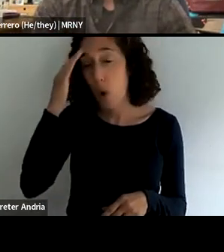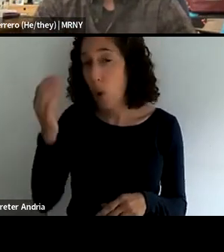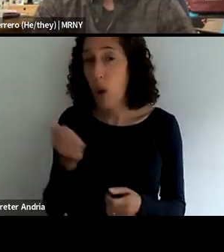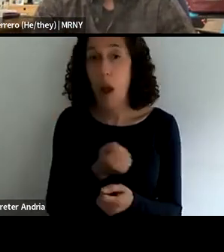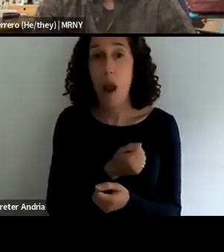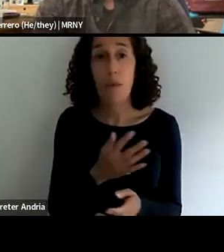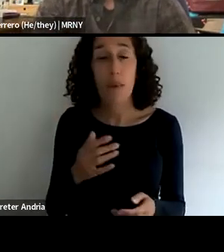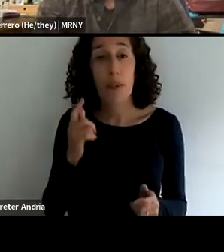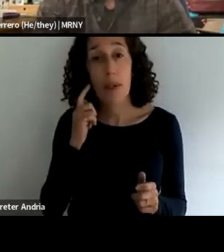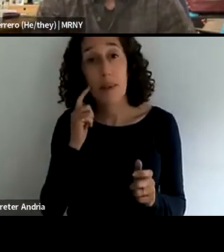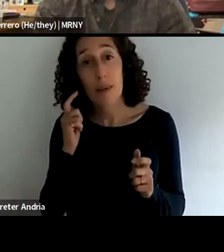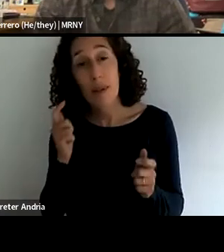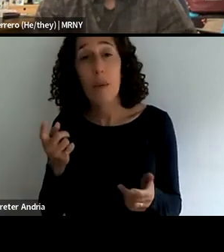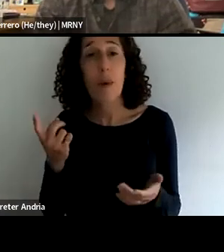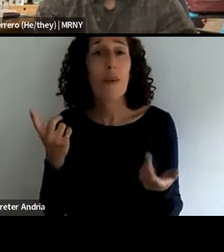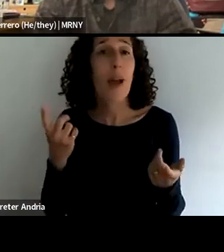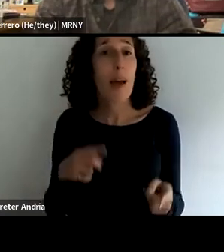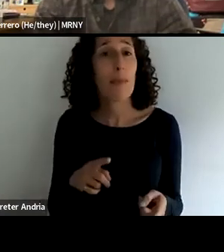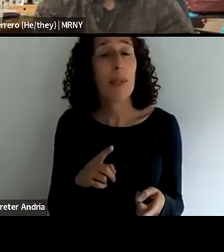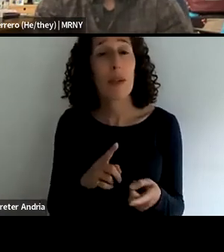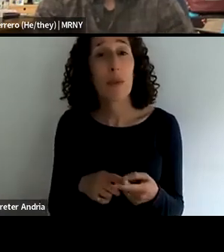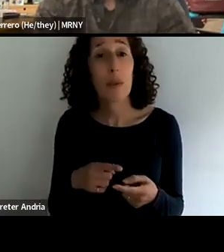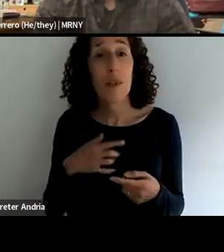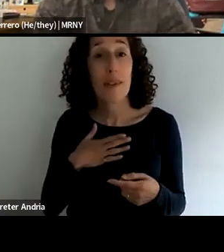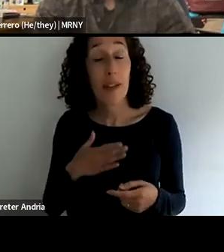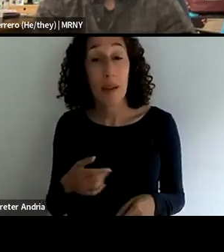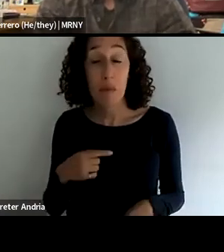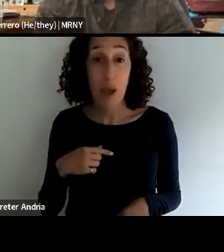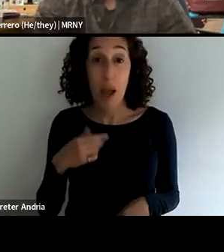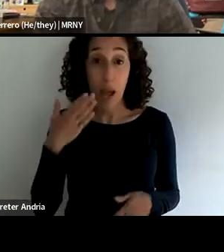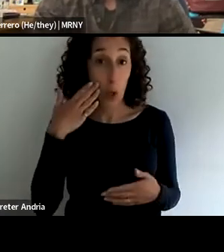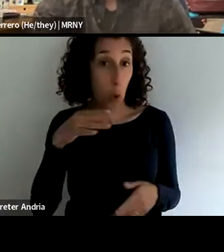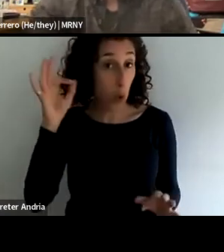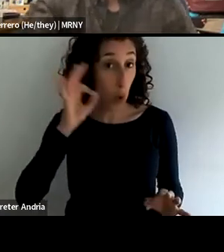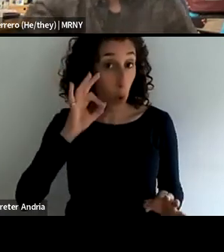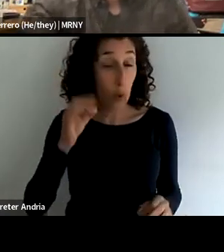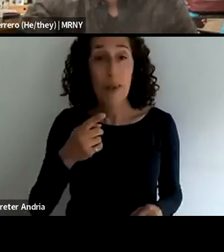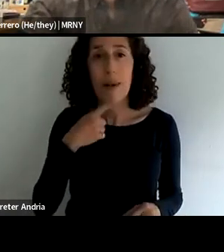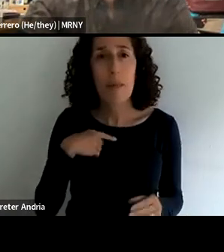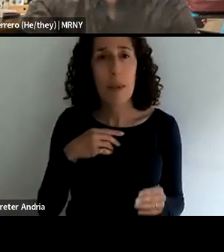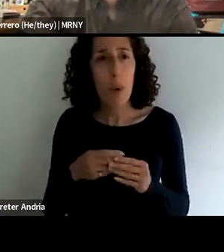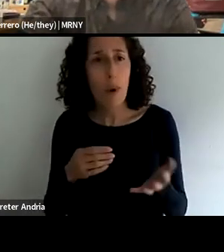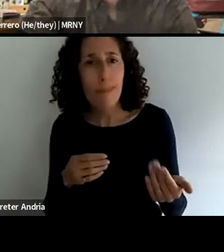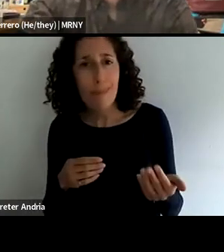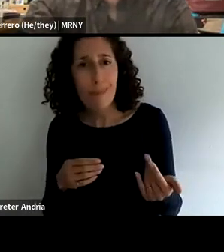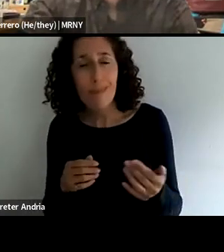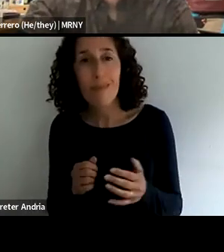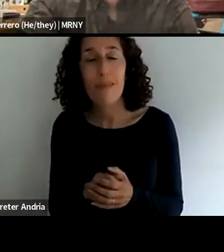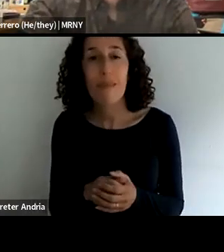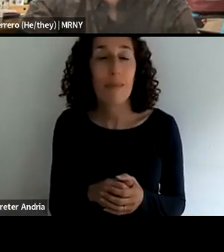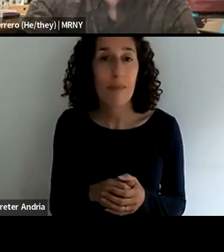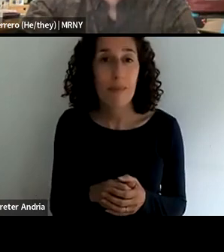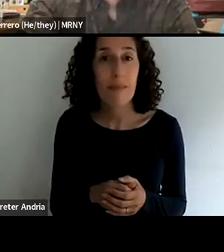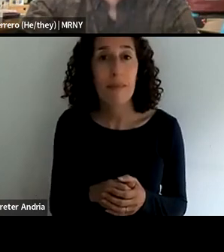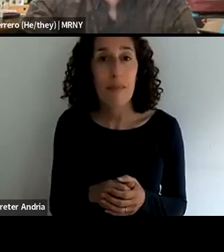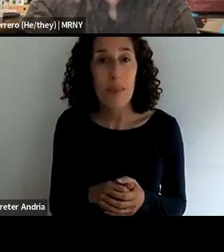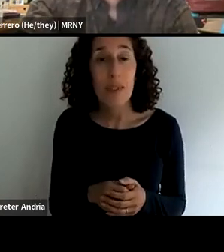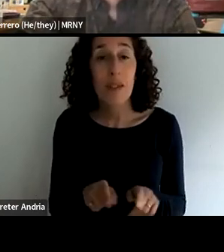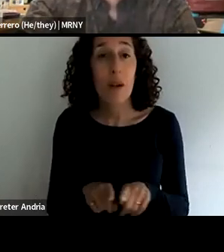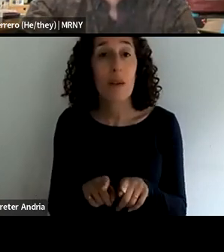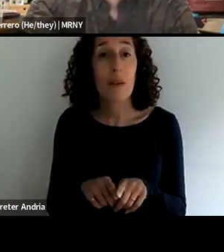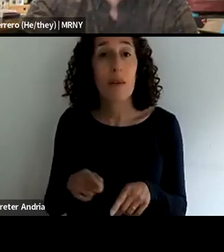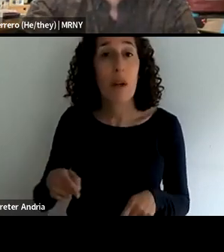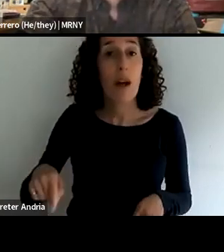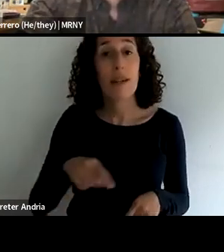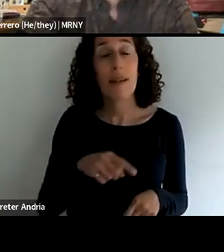Whatever happened to the day of being like, you know what, I actually don't know about that. Tell me more, or say more, or, you know, and I think also for us, you know,